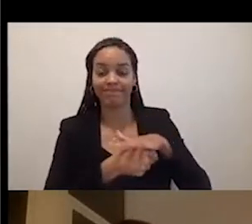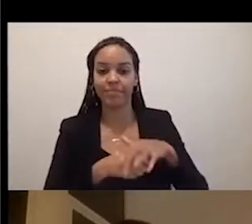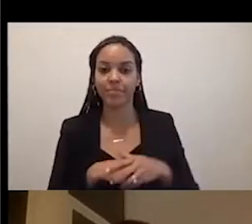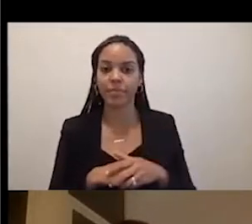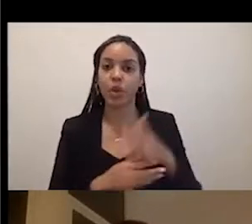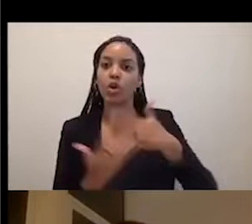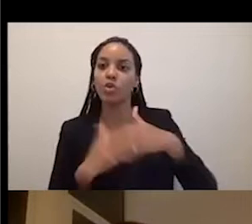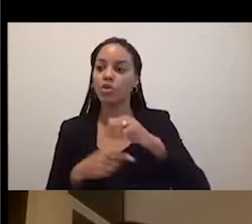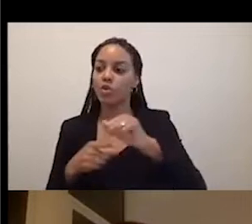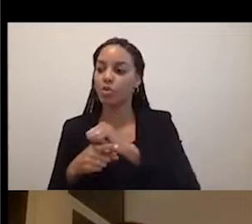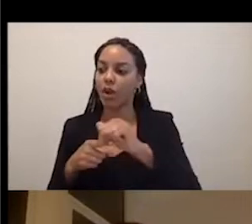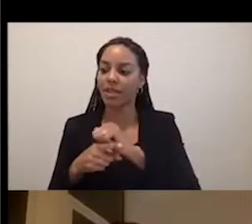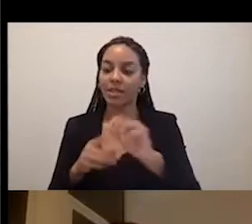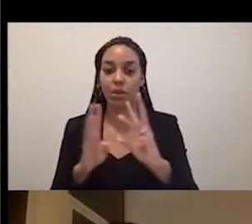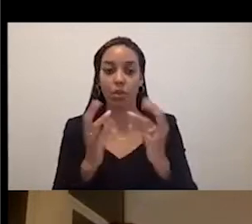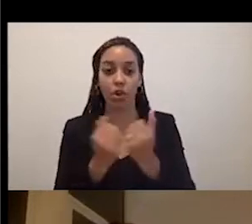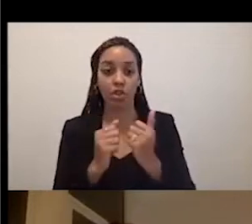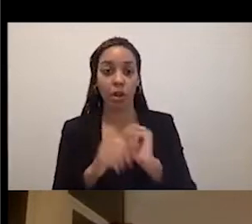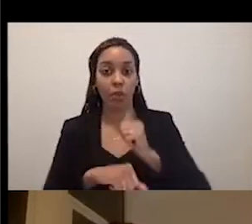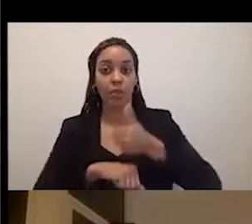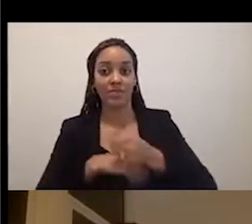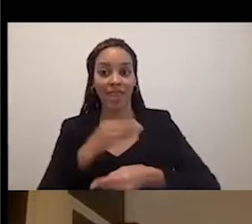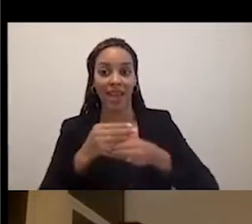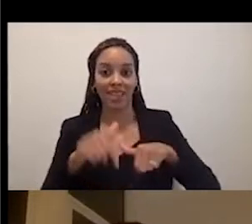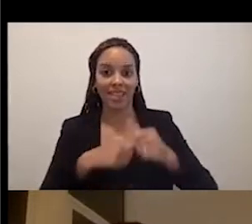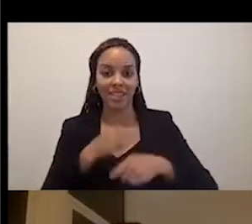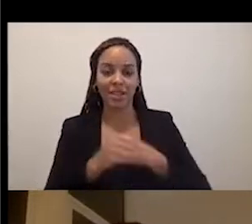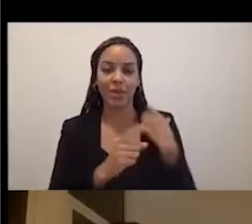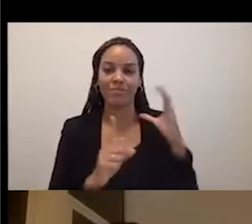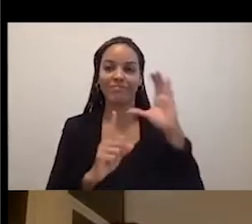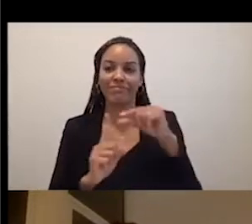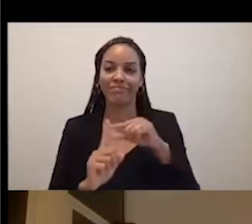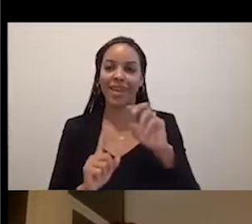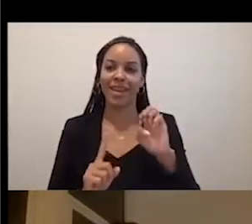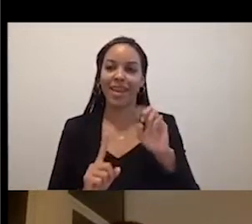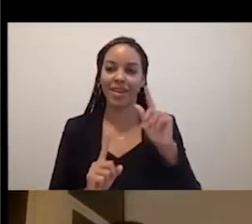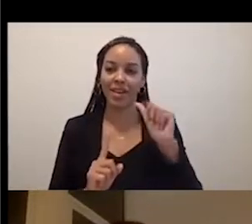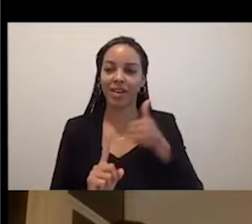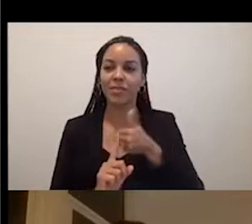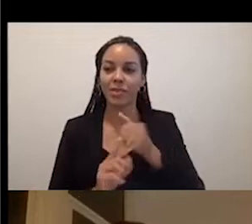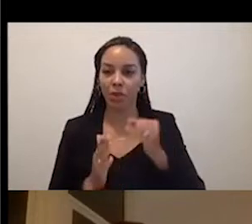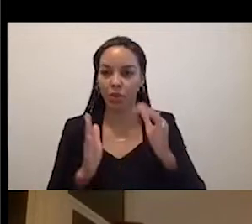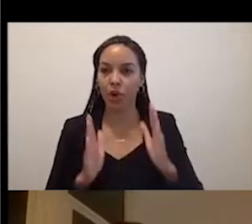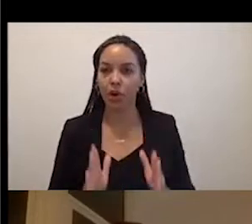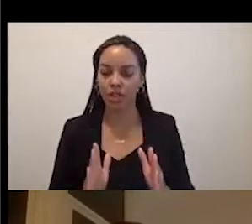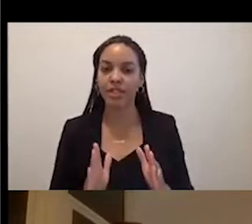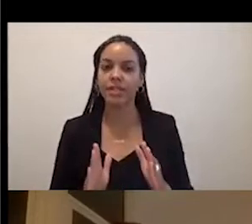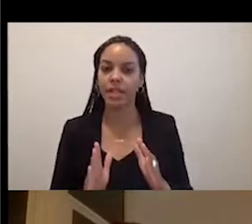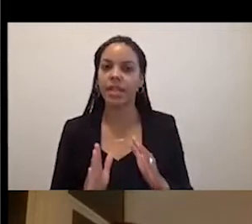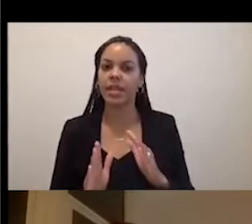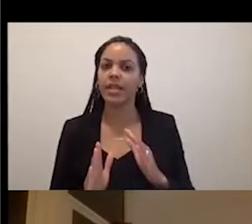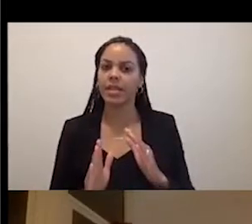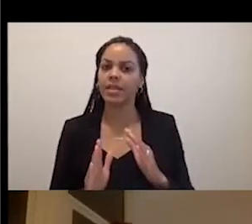is a workshop that we added this year and appointed Elke, who's an artist, Elke Uitenhuis, as a way to